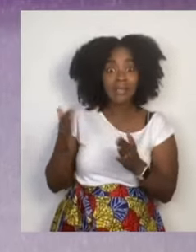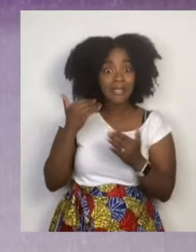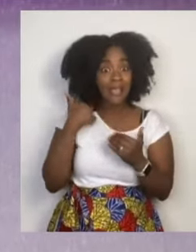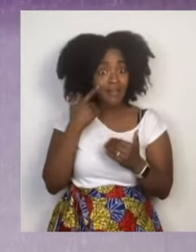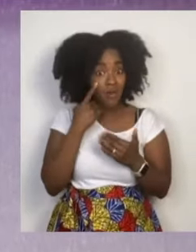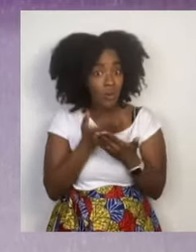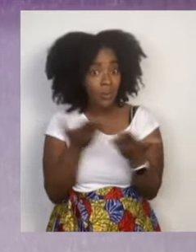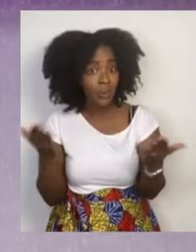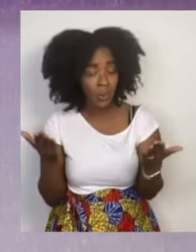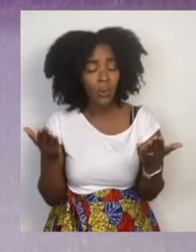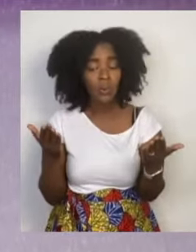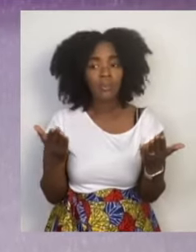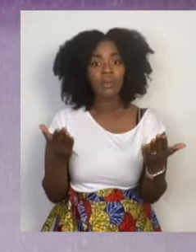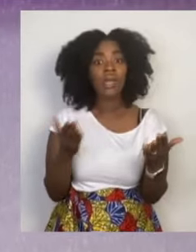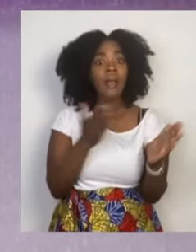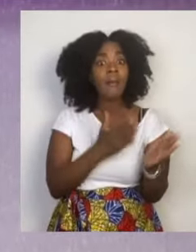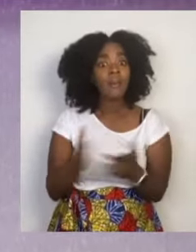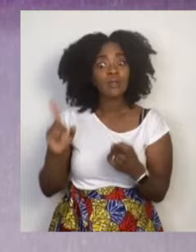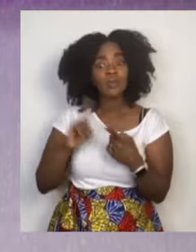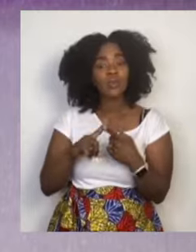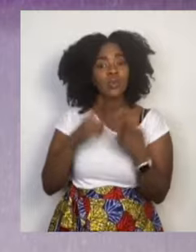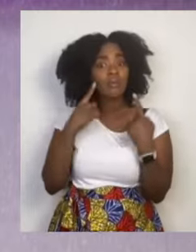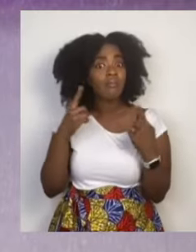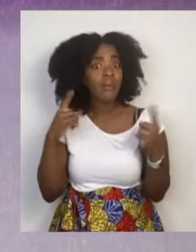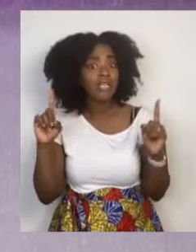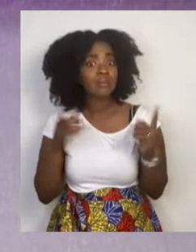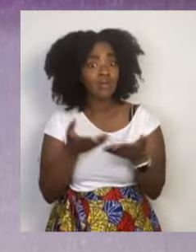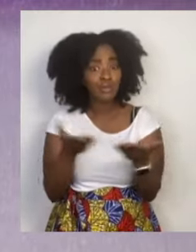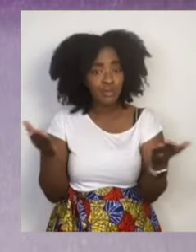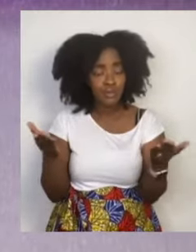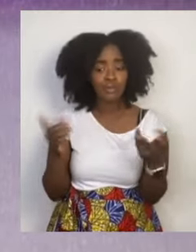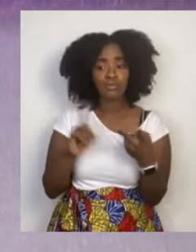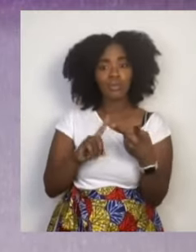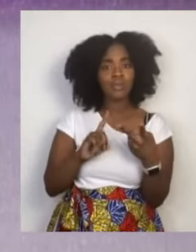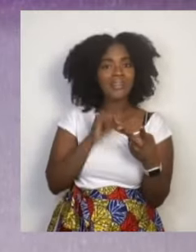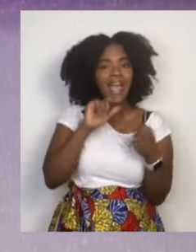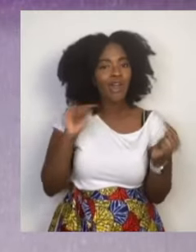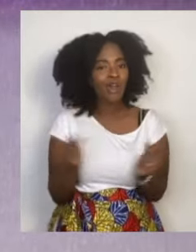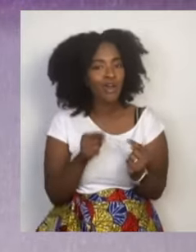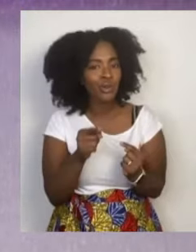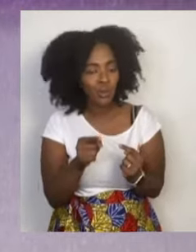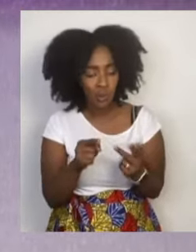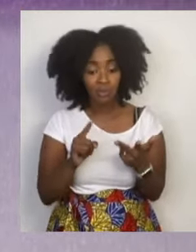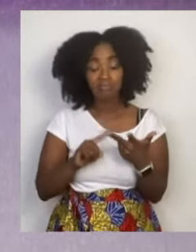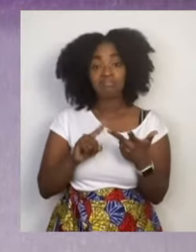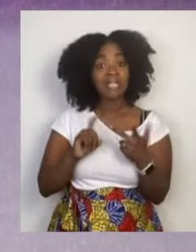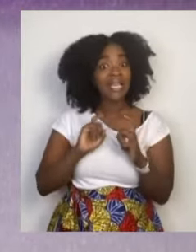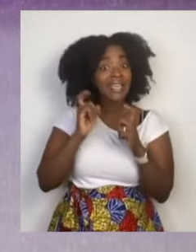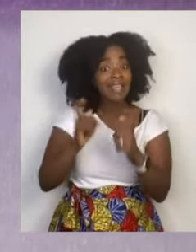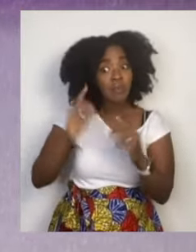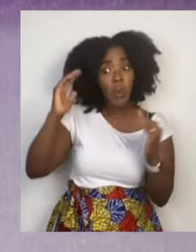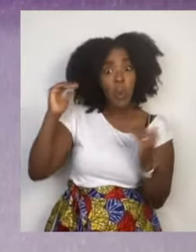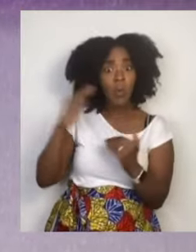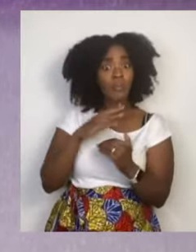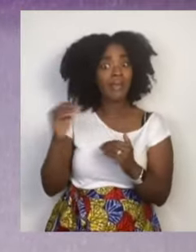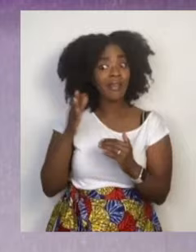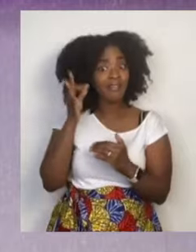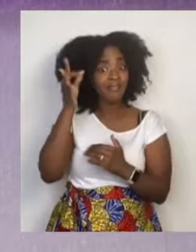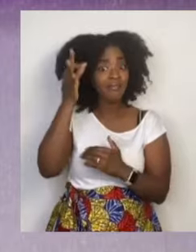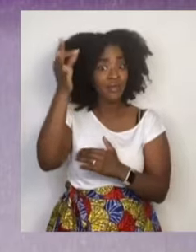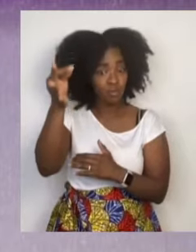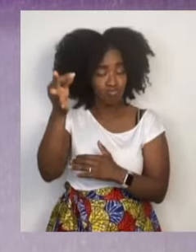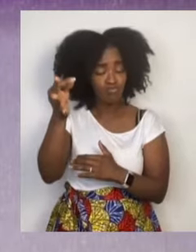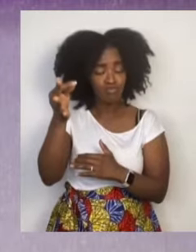to prosper you, not to harm you, to give you a hope and a future. I want to talk to some people